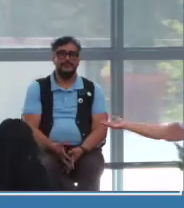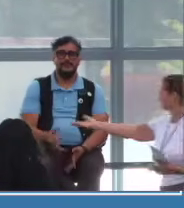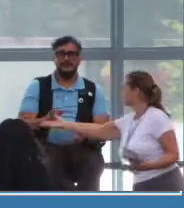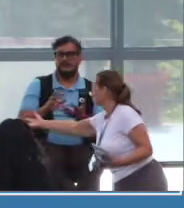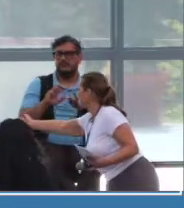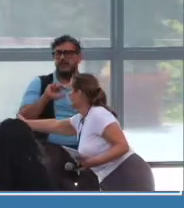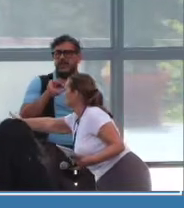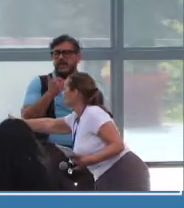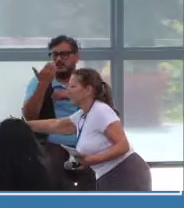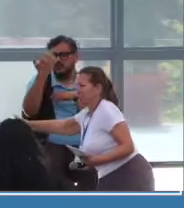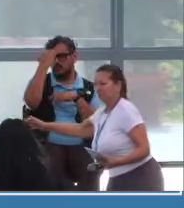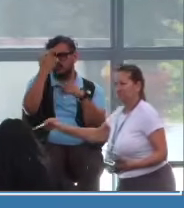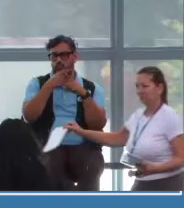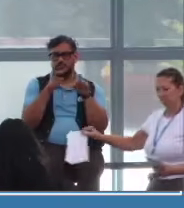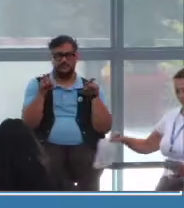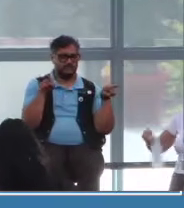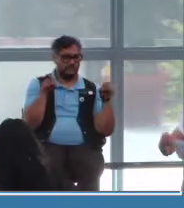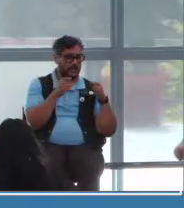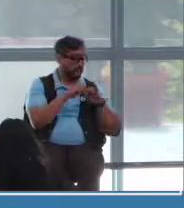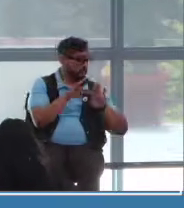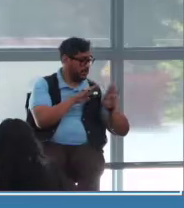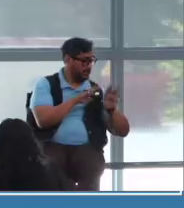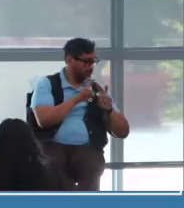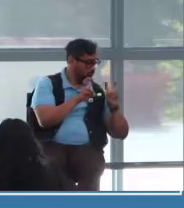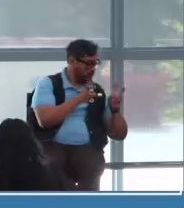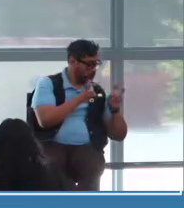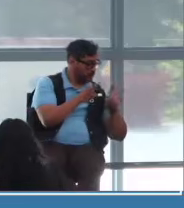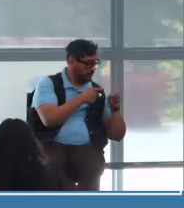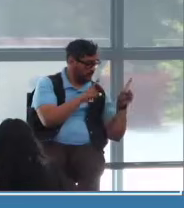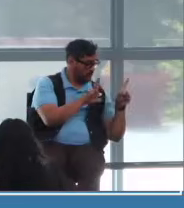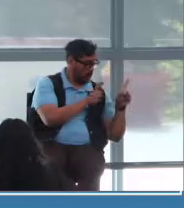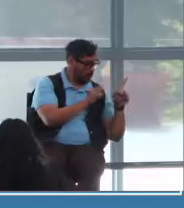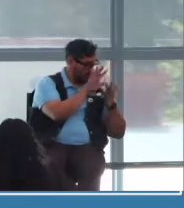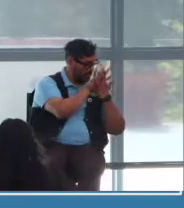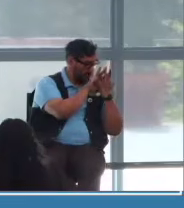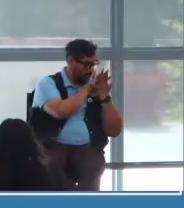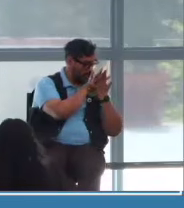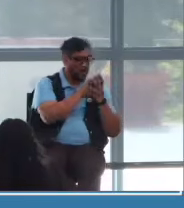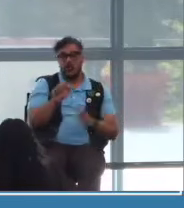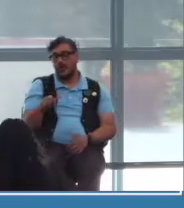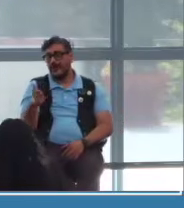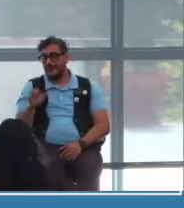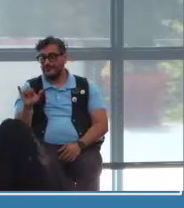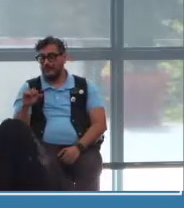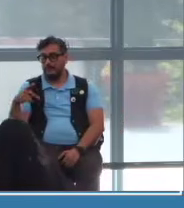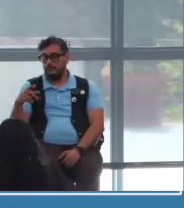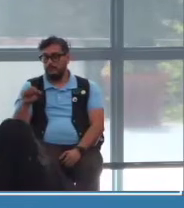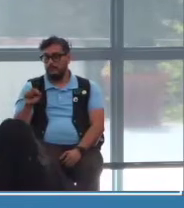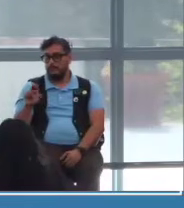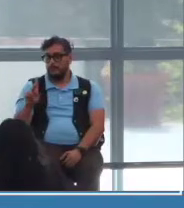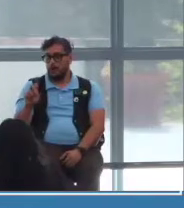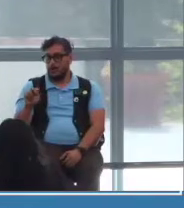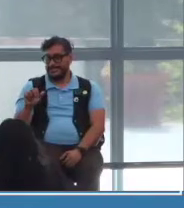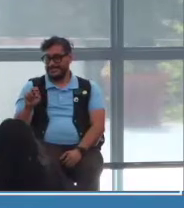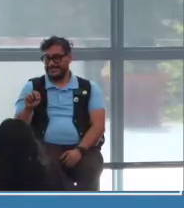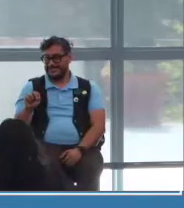can you distinguish between behavioral issues in lupus fog and behavior due to other diseases such as Parkinson's? How